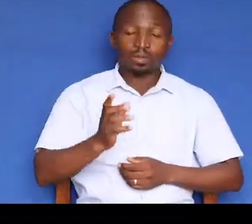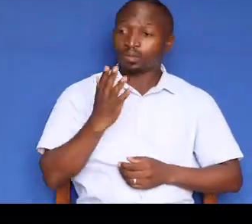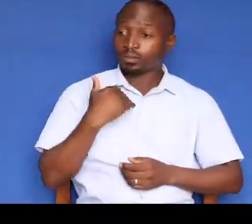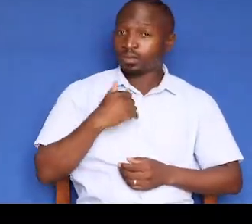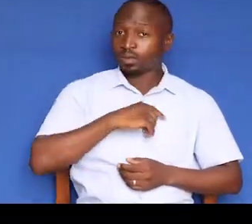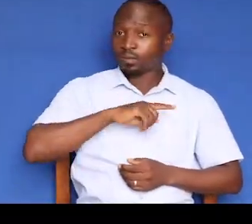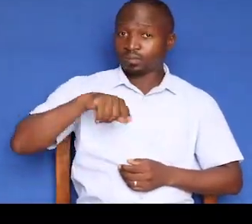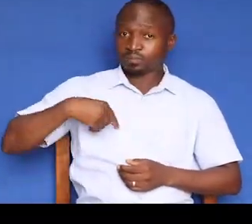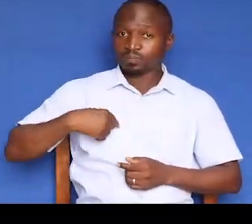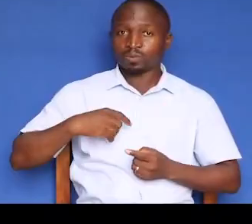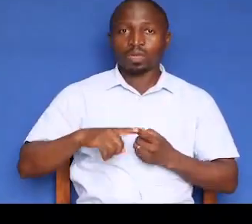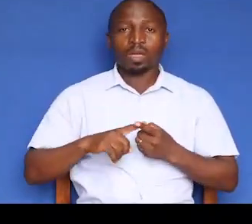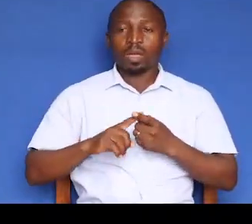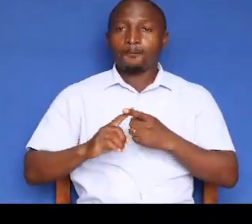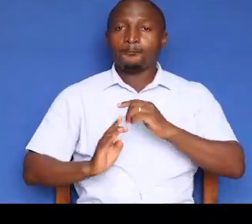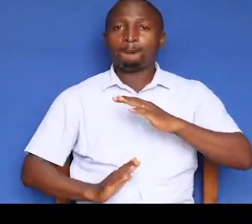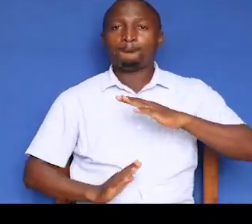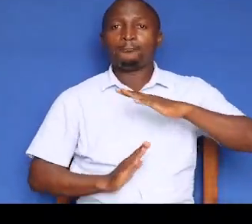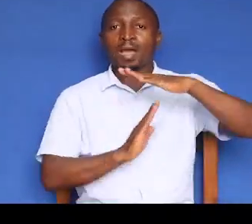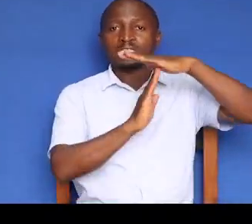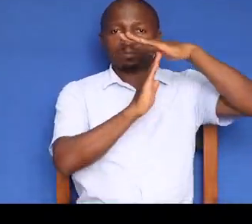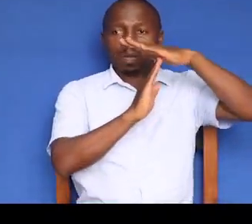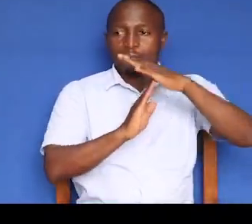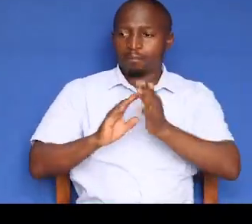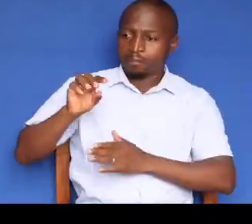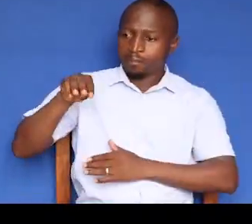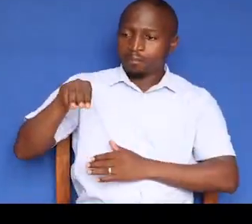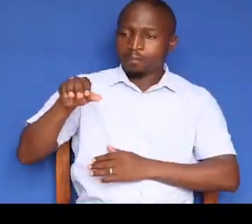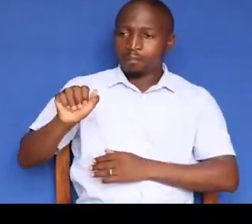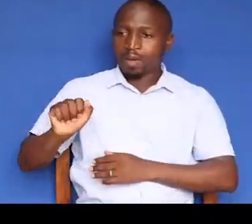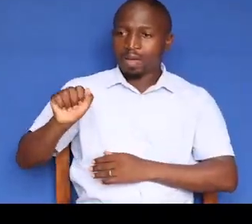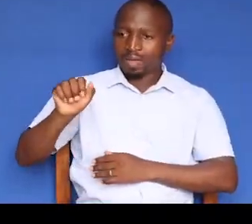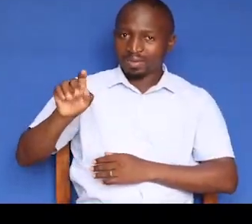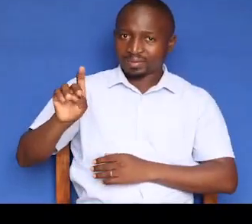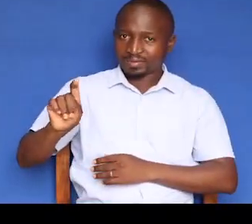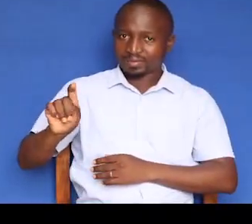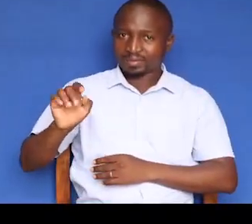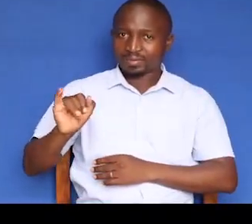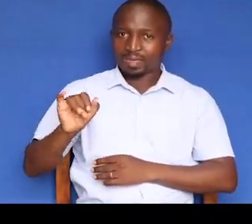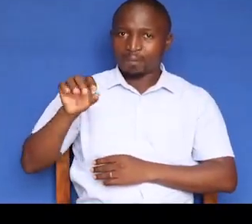needs maximum profit. To get maximum